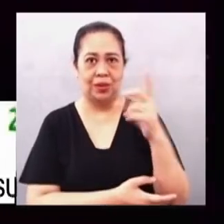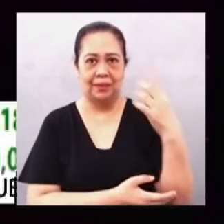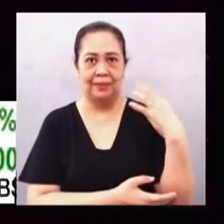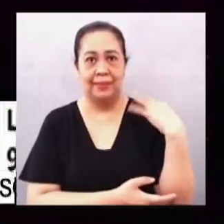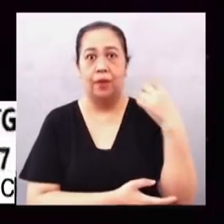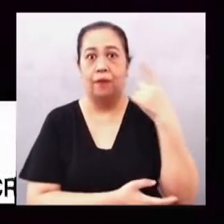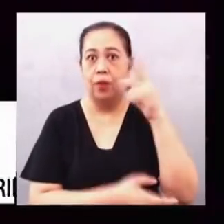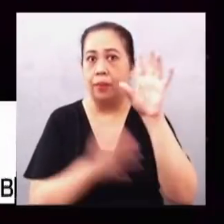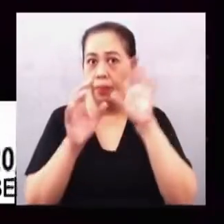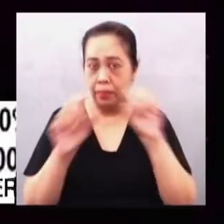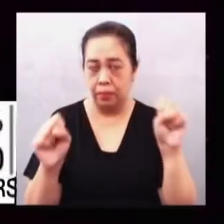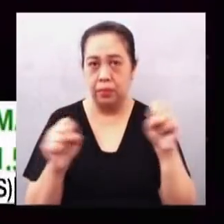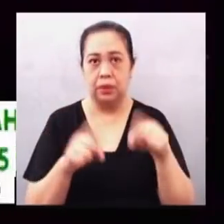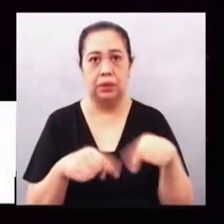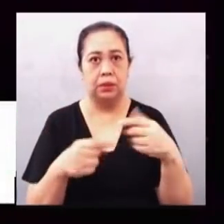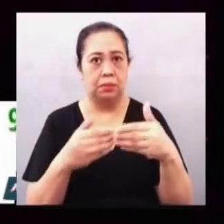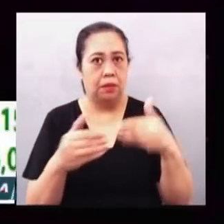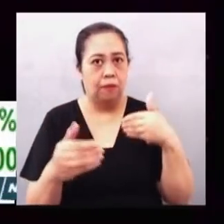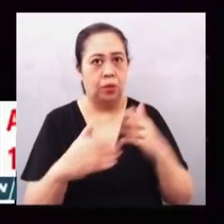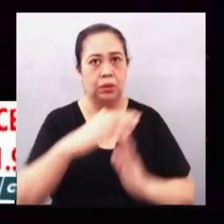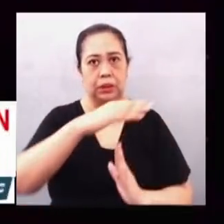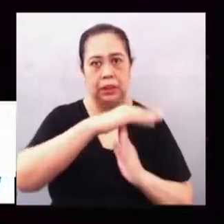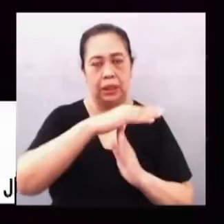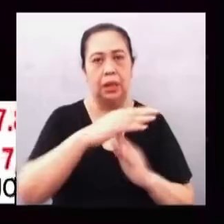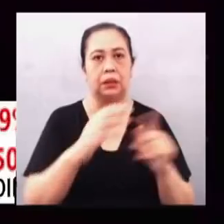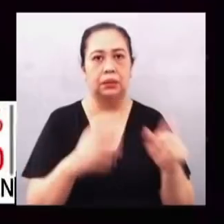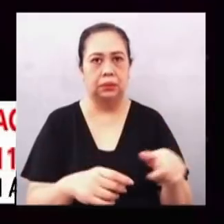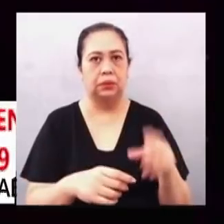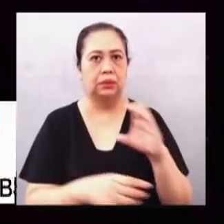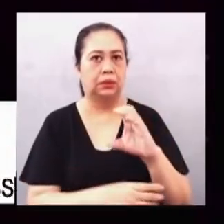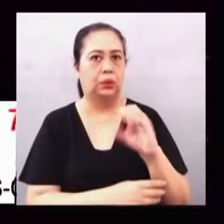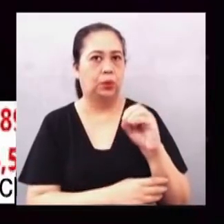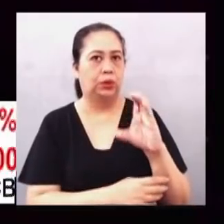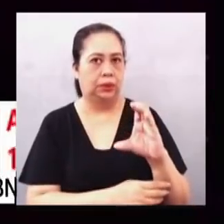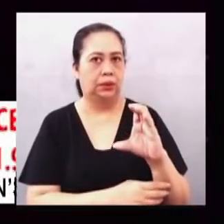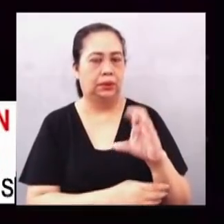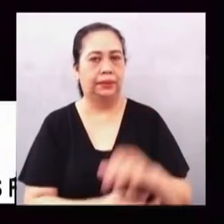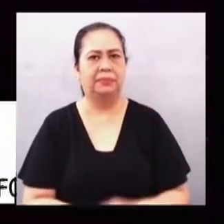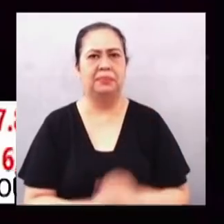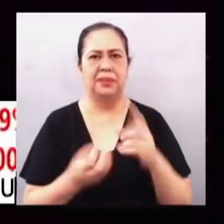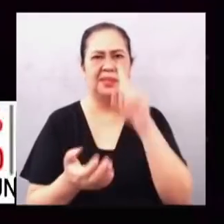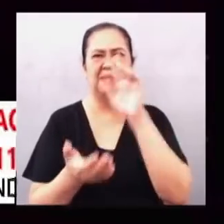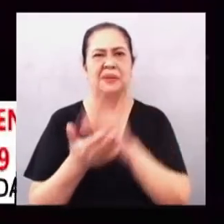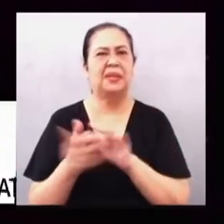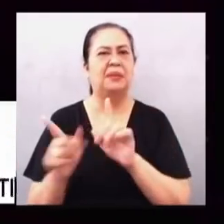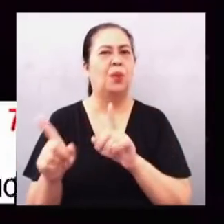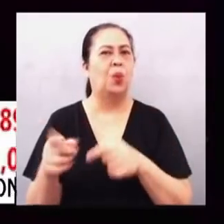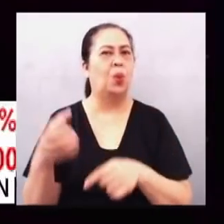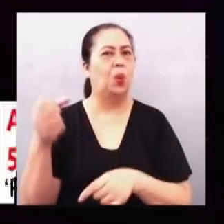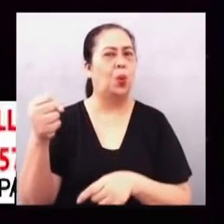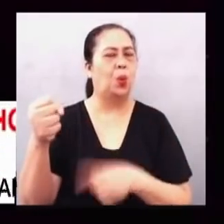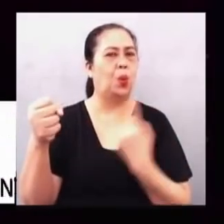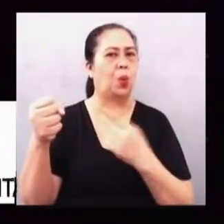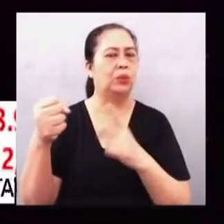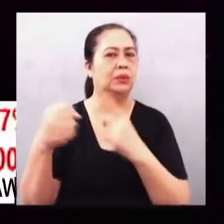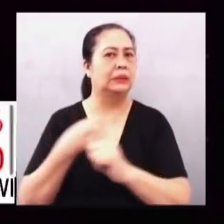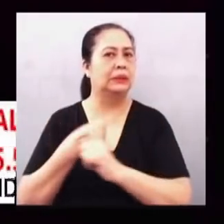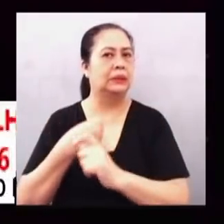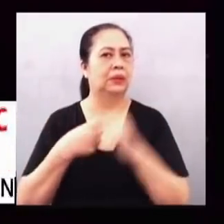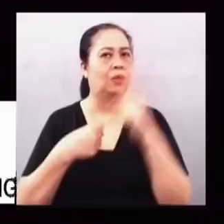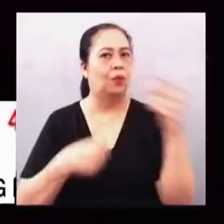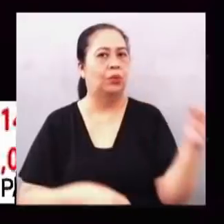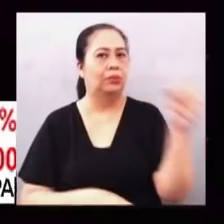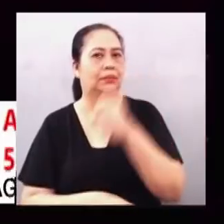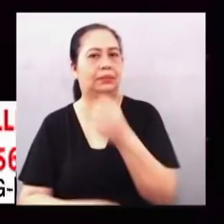president just before the deadline of filing of COCs. Now, many believe he's just warming the seat for presidential daughter